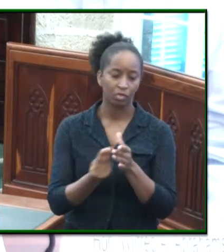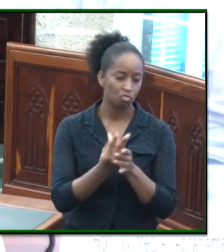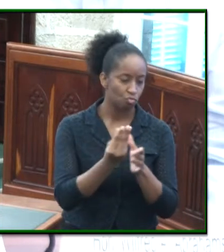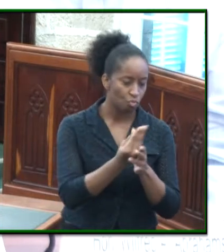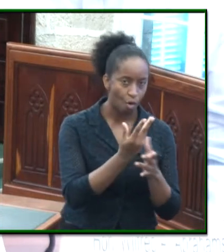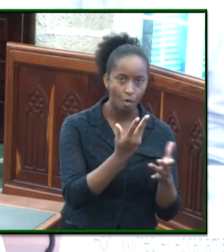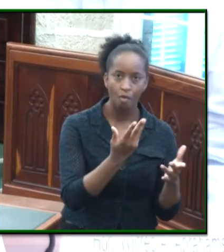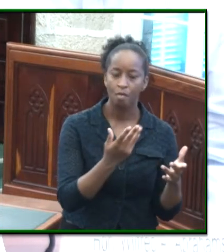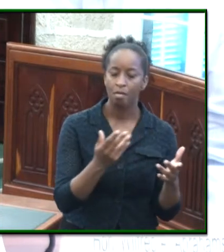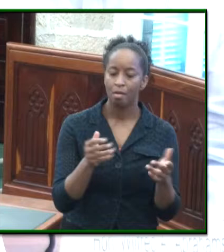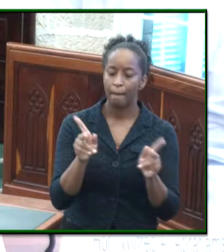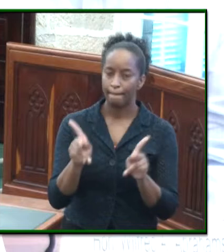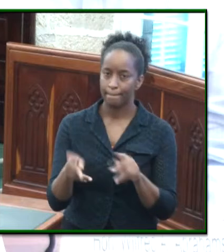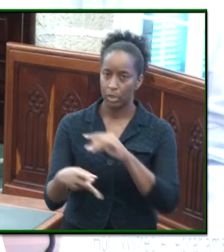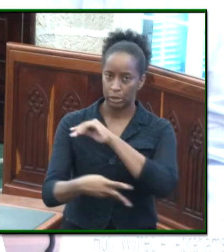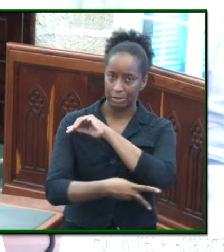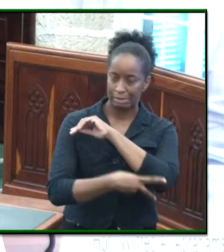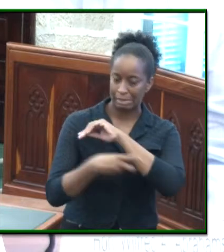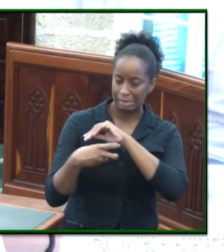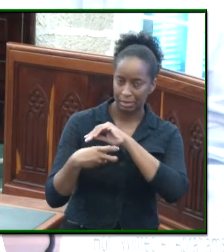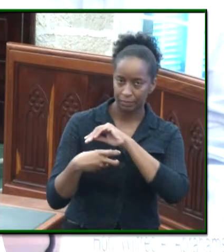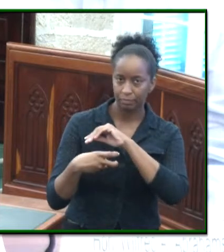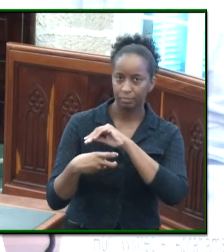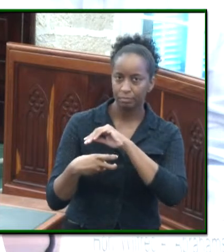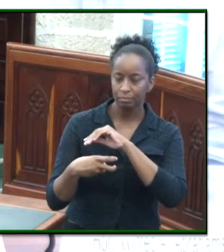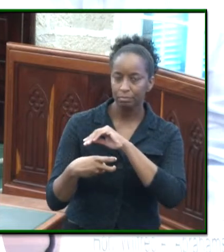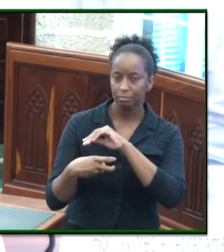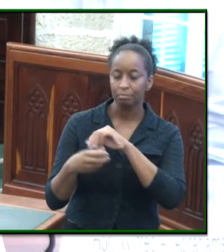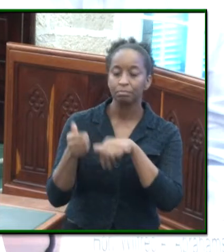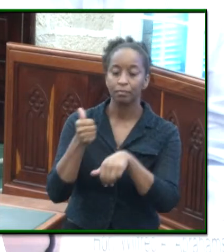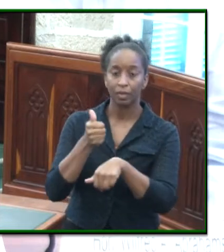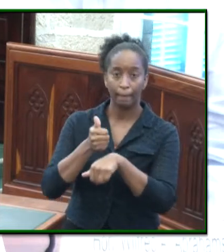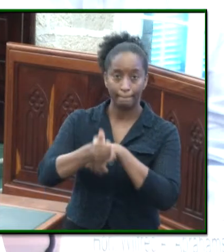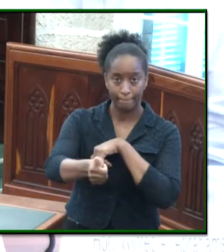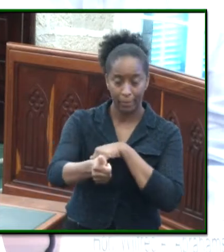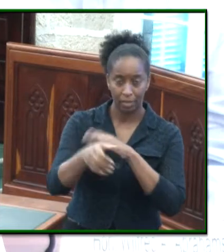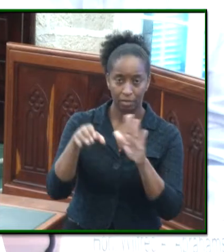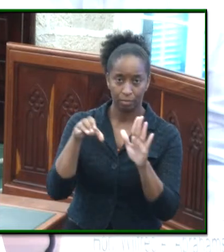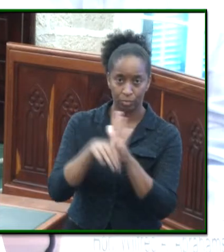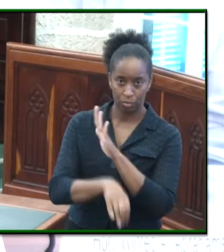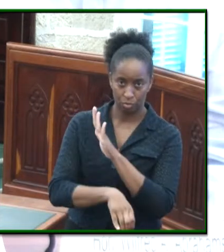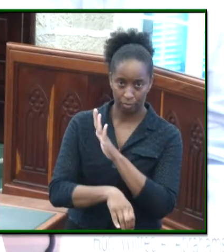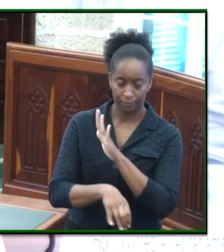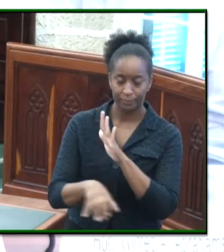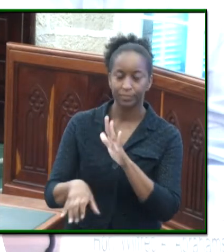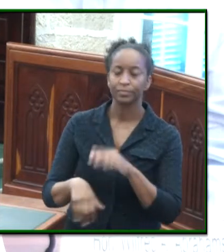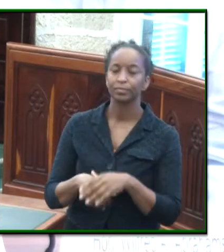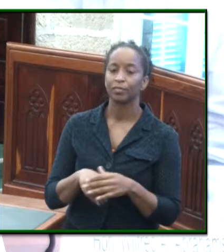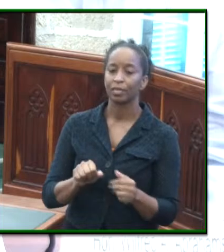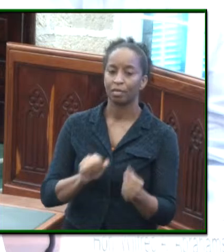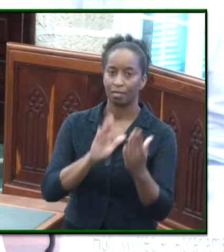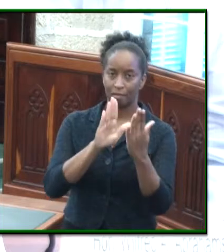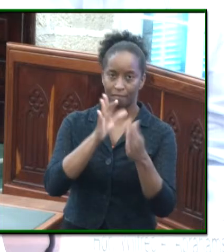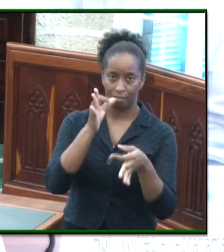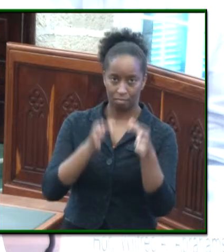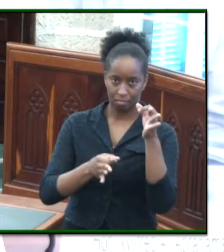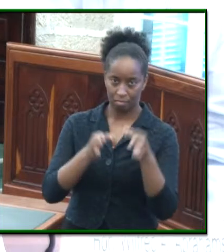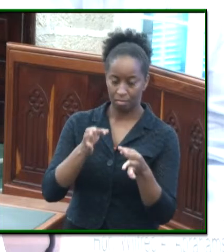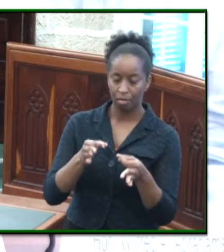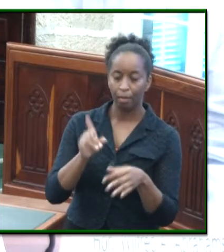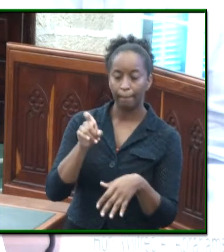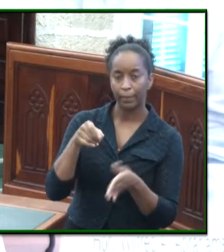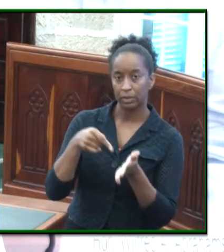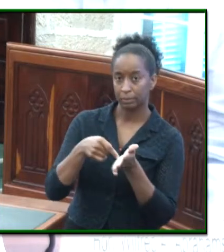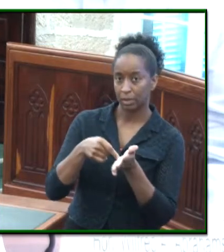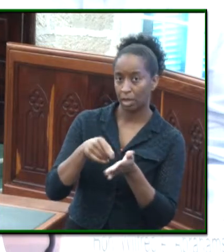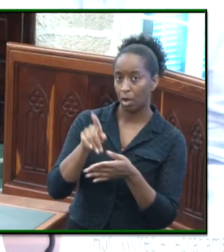products is guilty of an offense and is liable on summary conviction to a fine of $100,000